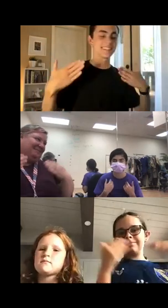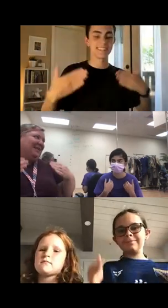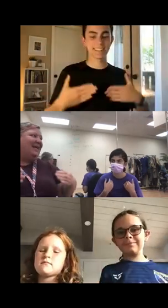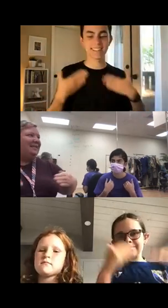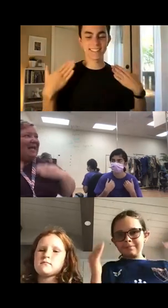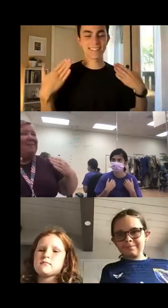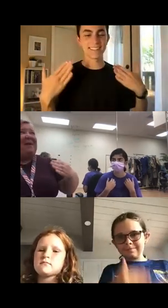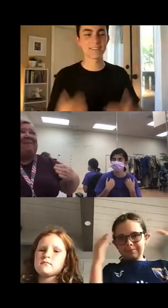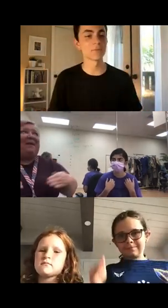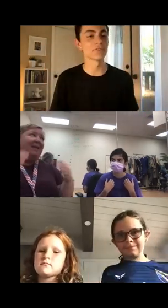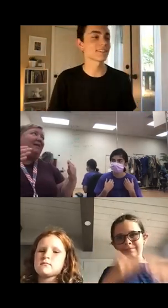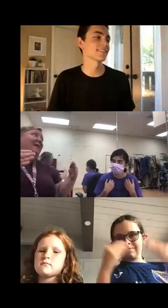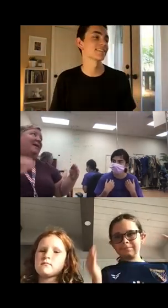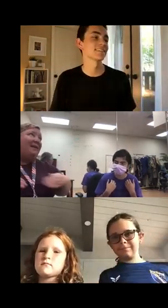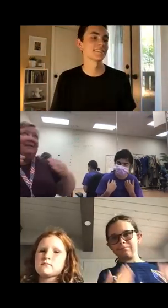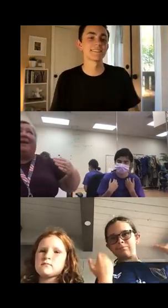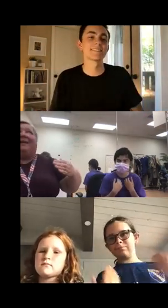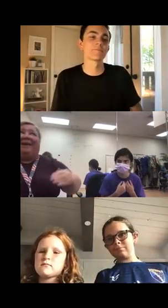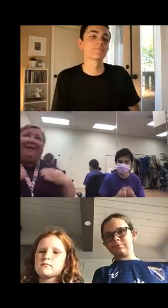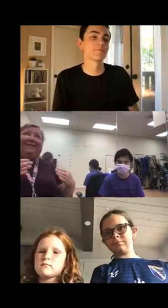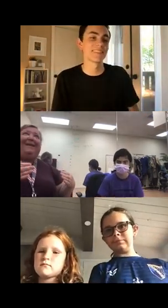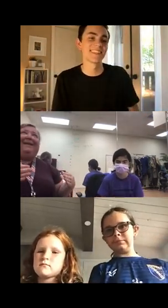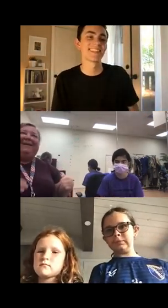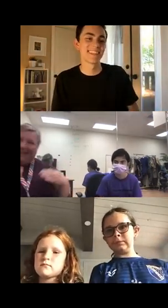Happy. Perfect.